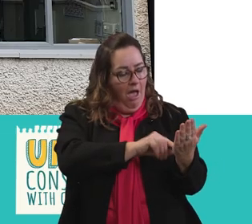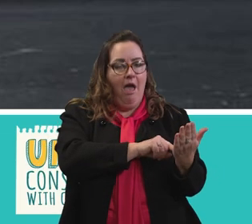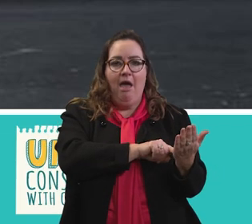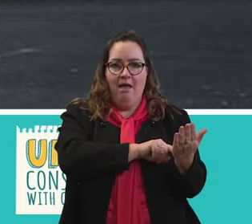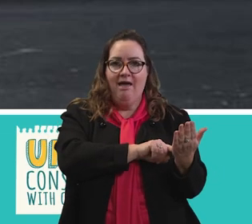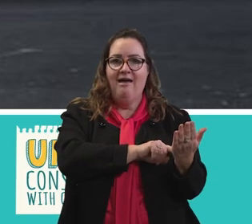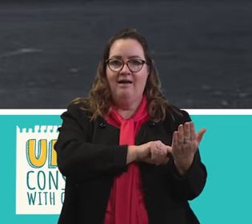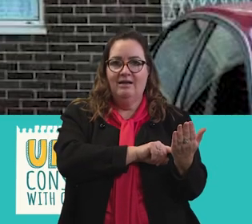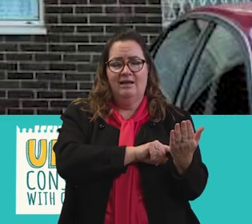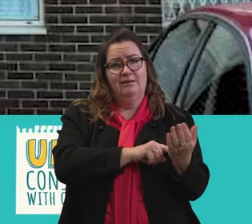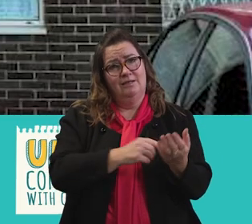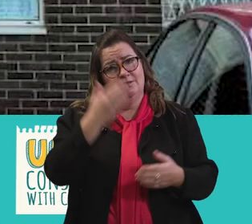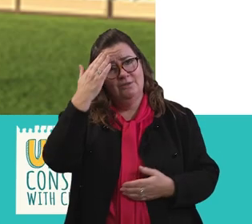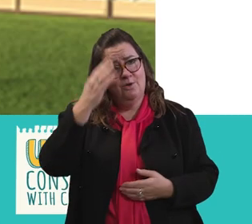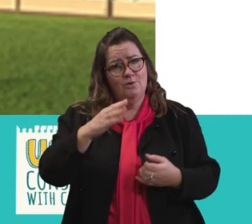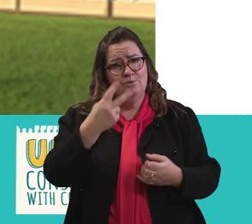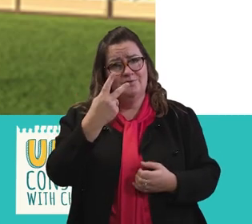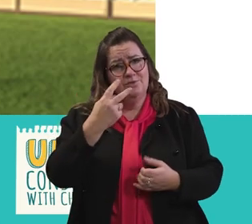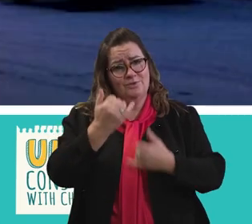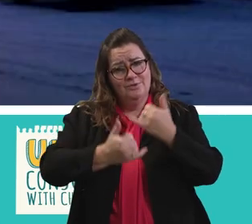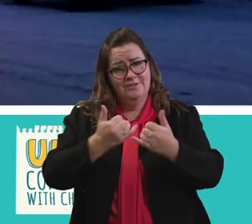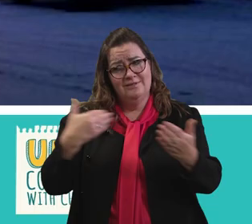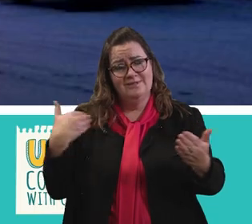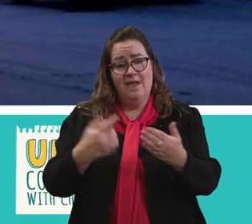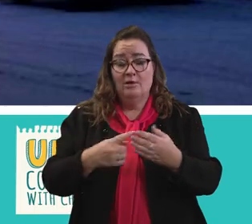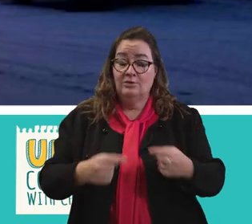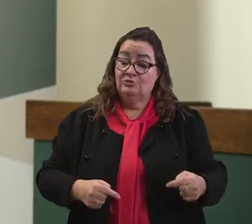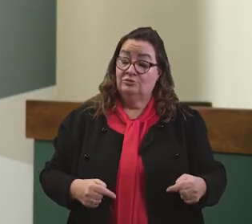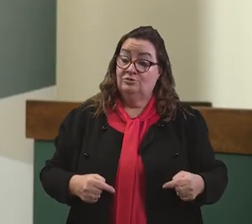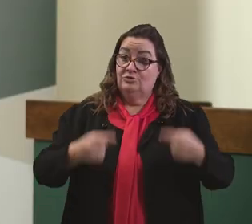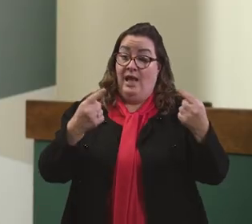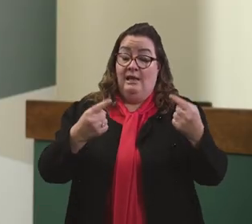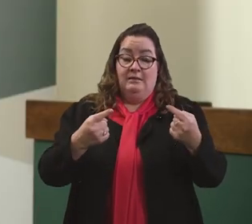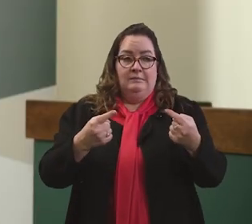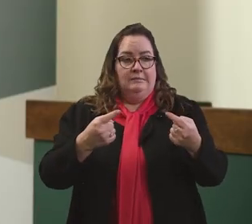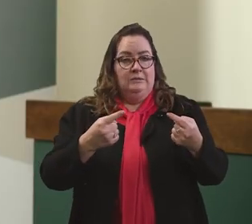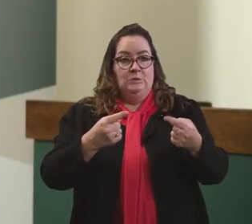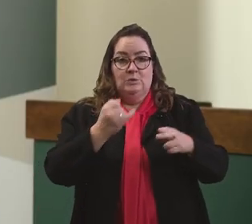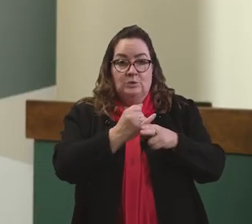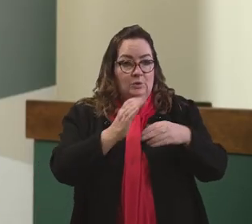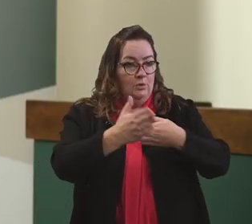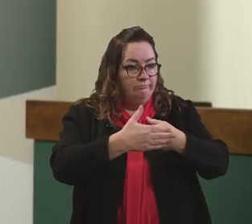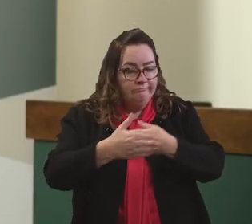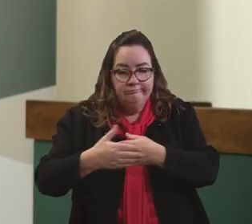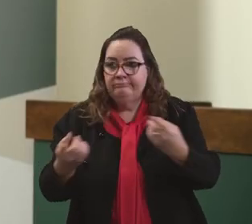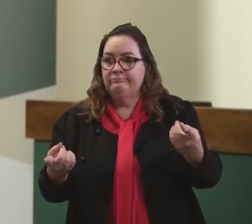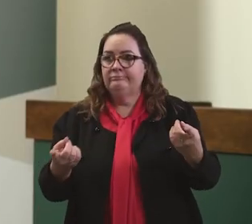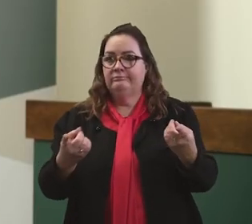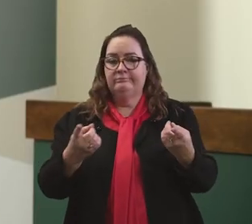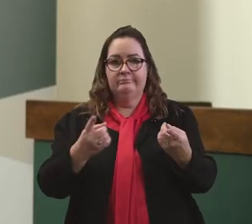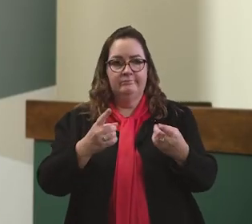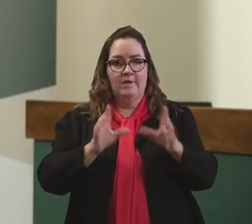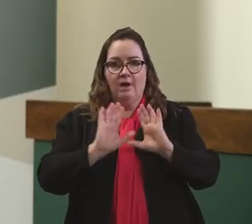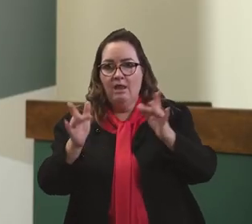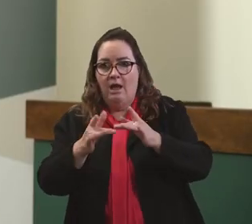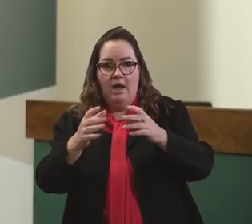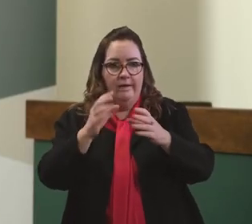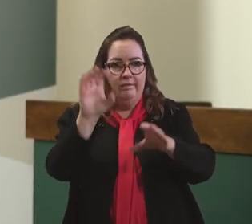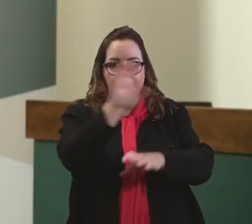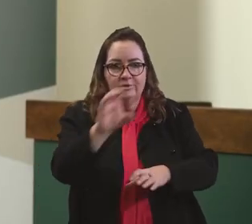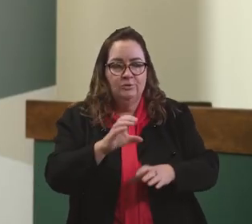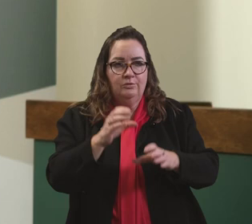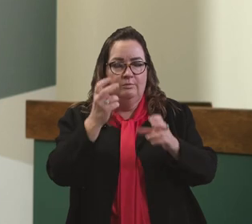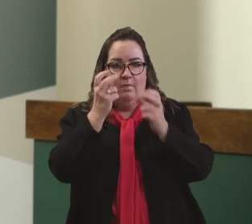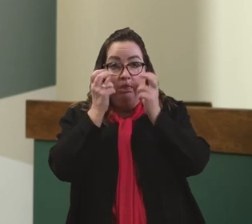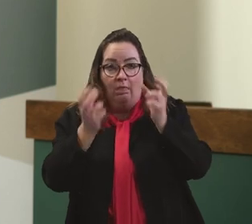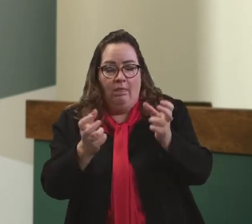look, the last 2 years have been a challenge. We know that for everybody. School moved online, activities were cancelled, we weren't able to visit